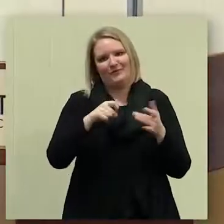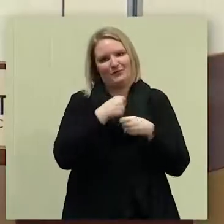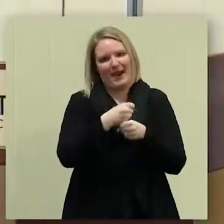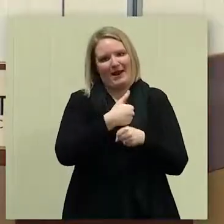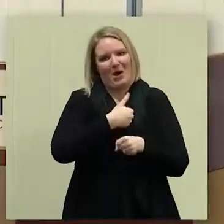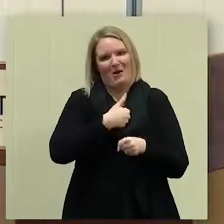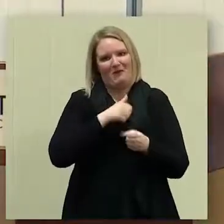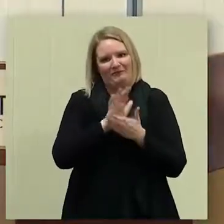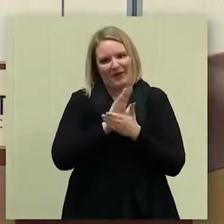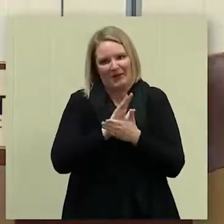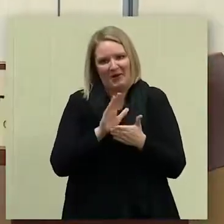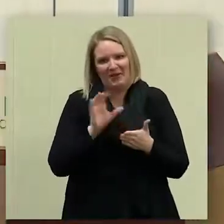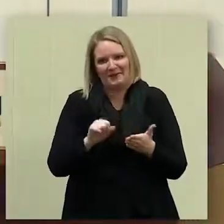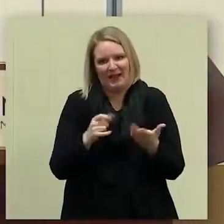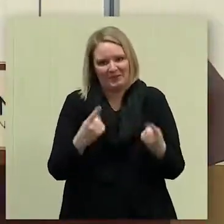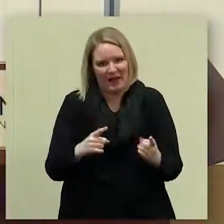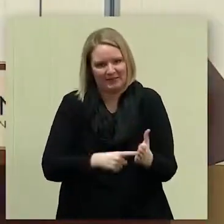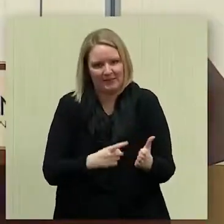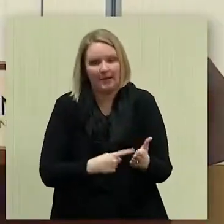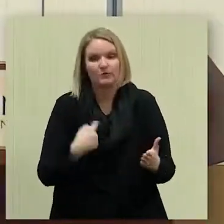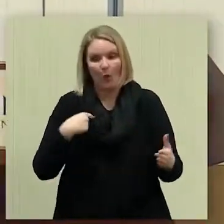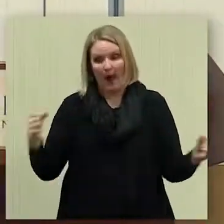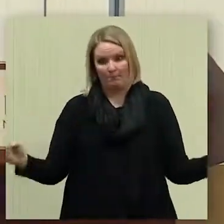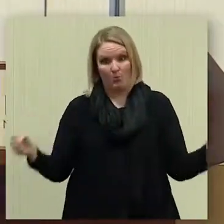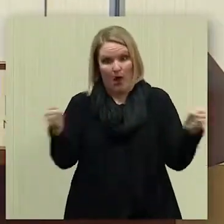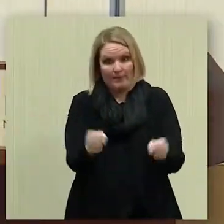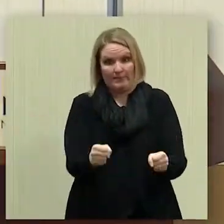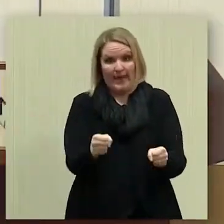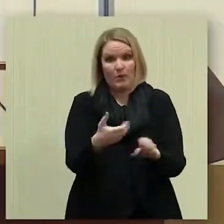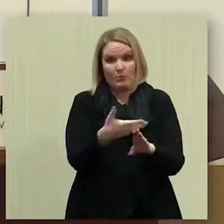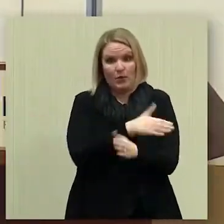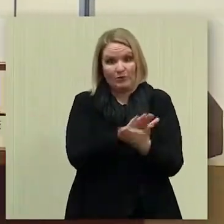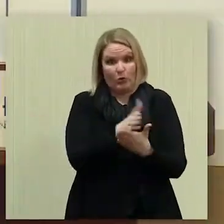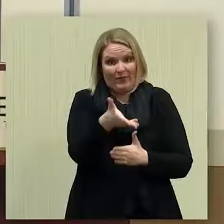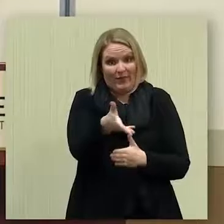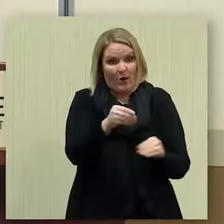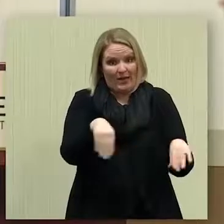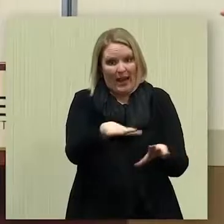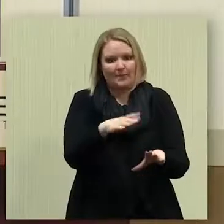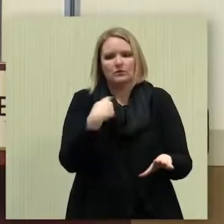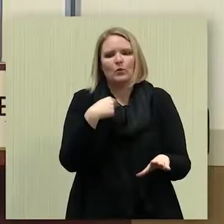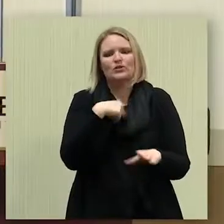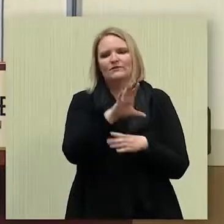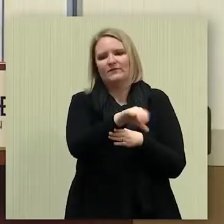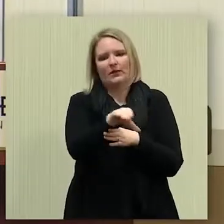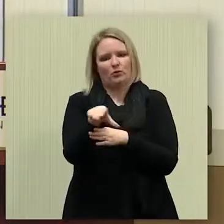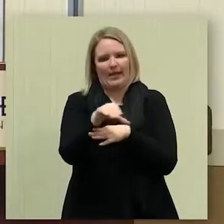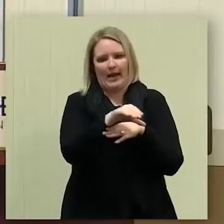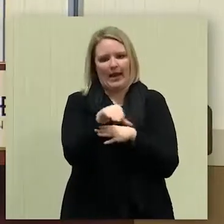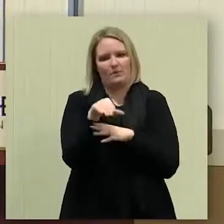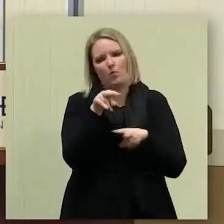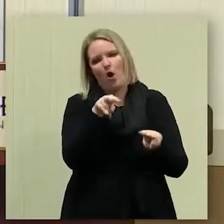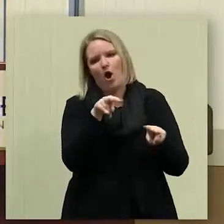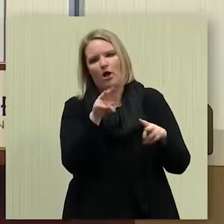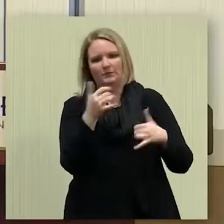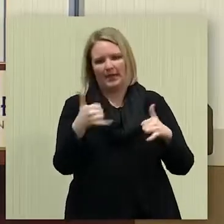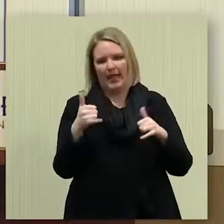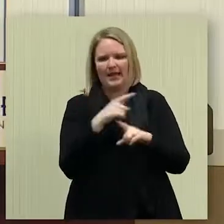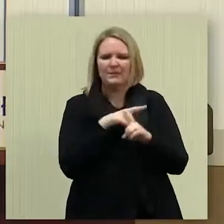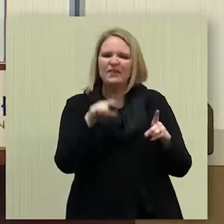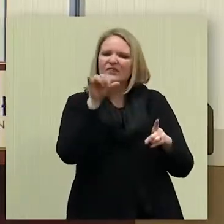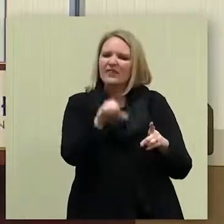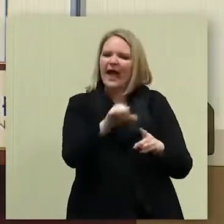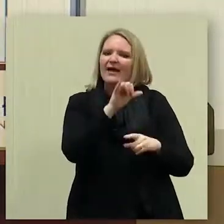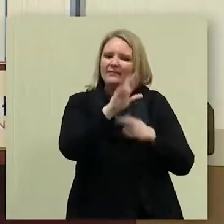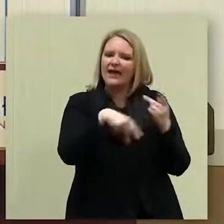This is how it works sometimes. So we brought them together in one of the preschools on campus and just videotaped them and watched them play. But that's the